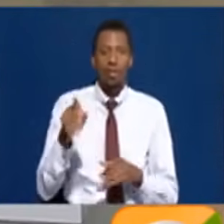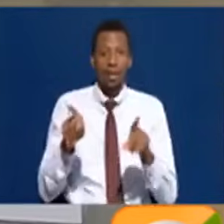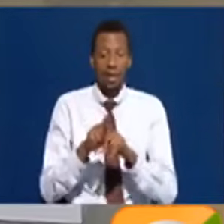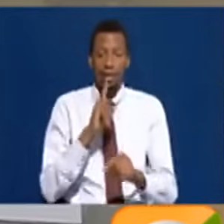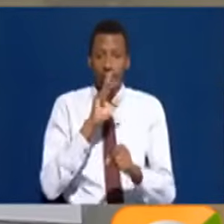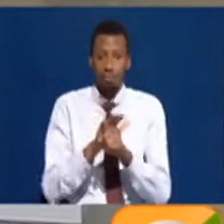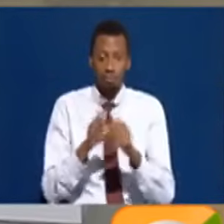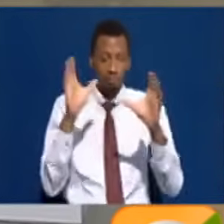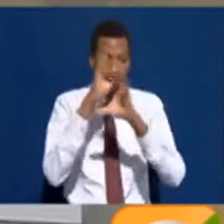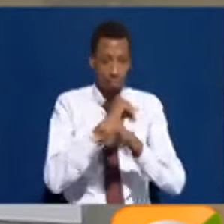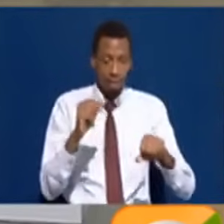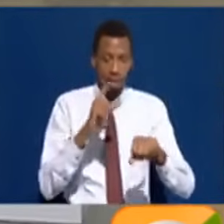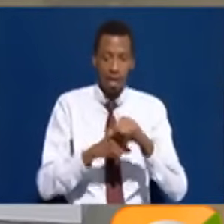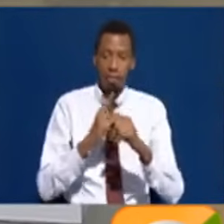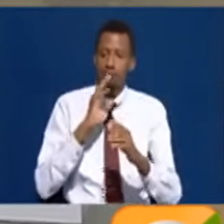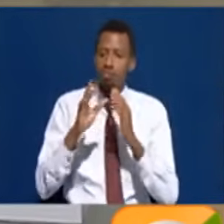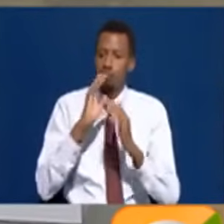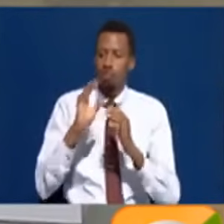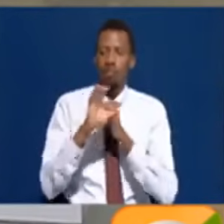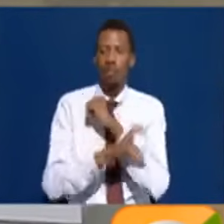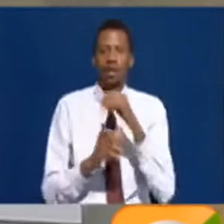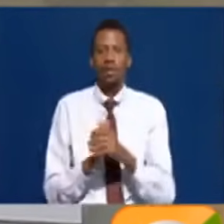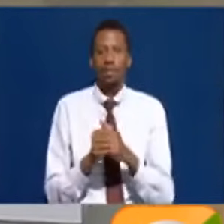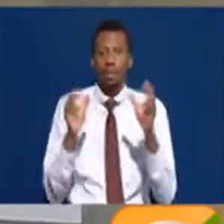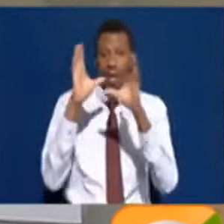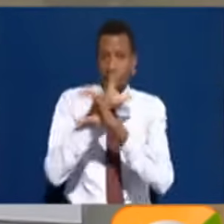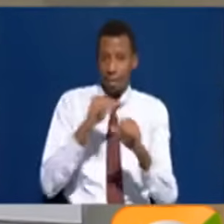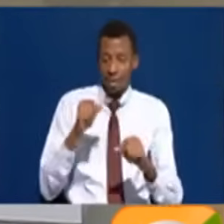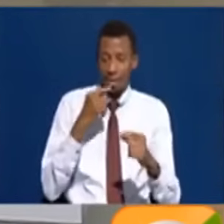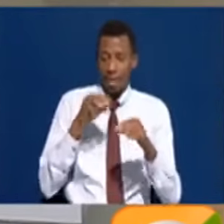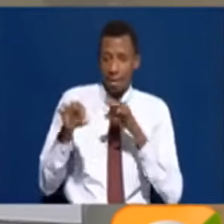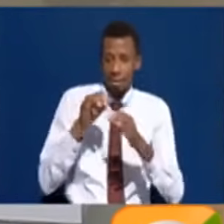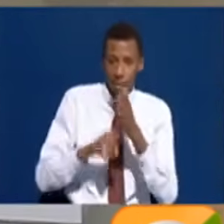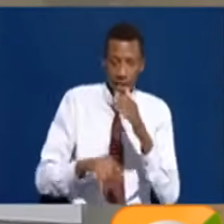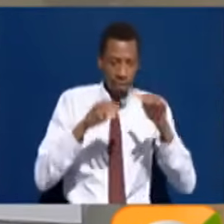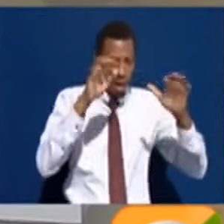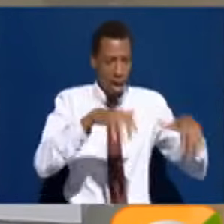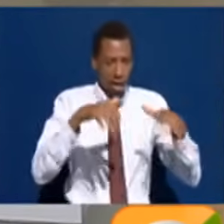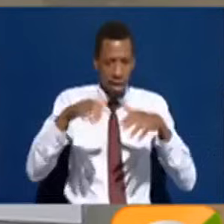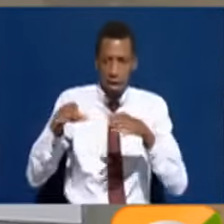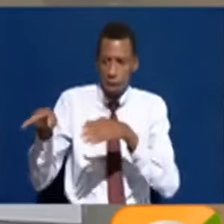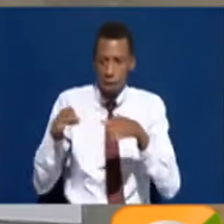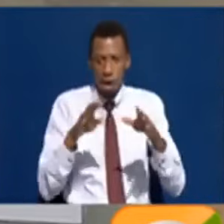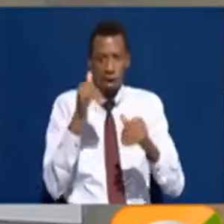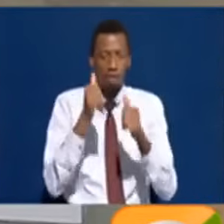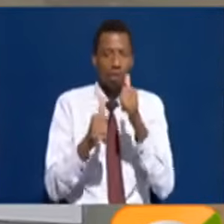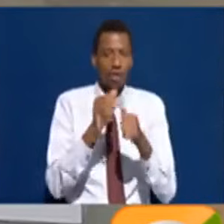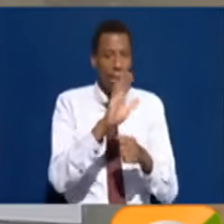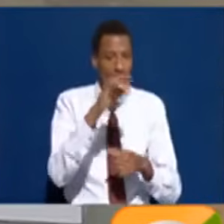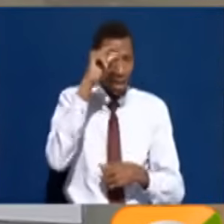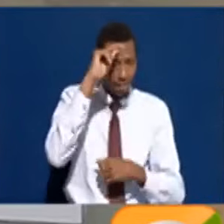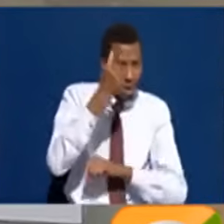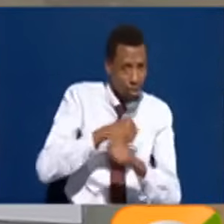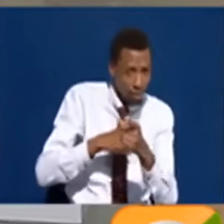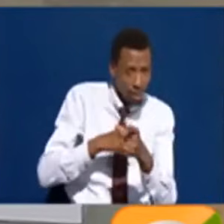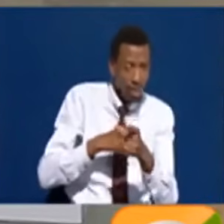president in the State of the Nation address. The president outlined that the agricultural interventions undertaken by his government had